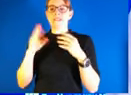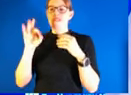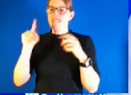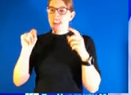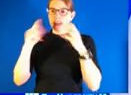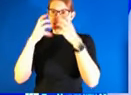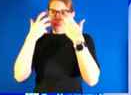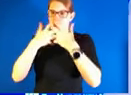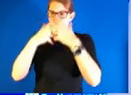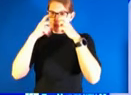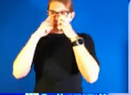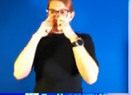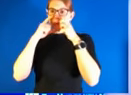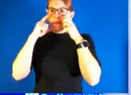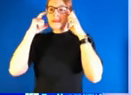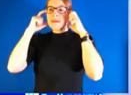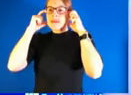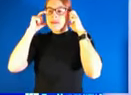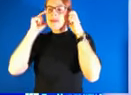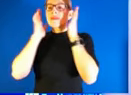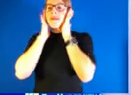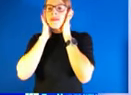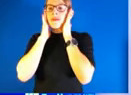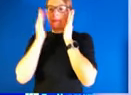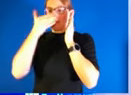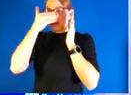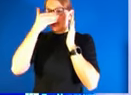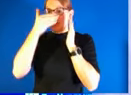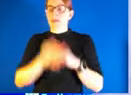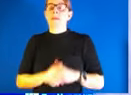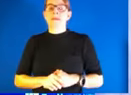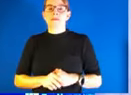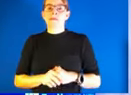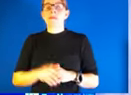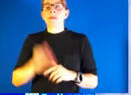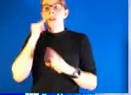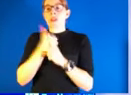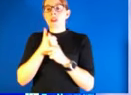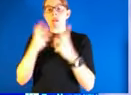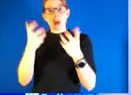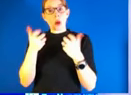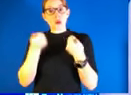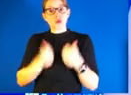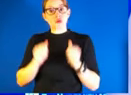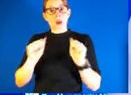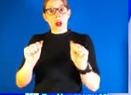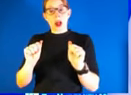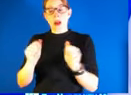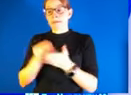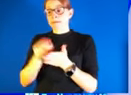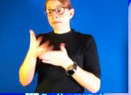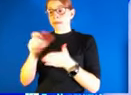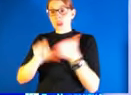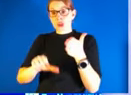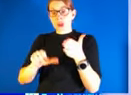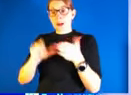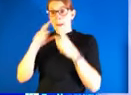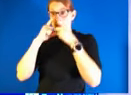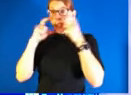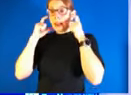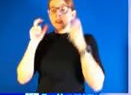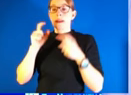sides of the mask as well. Certainly if you would like to try and get surgical masks or N95 or